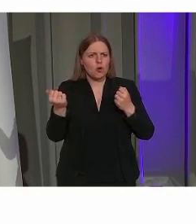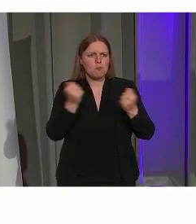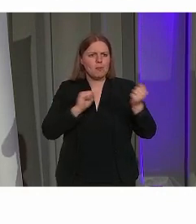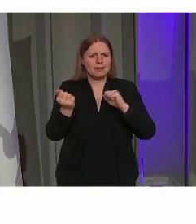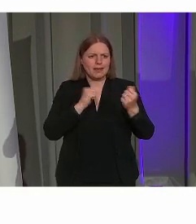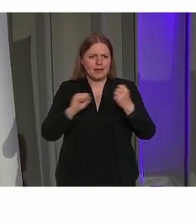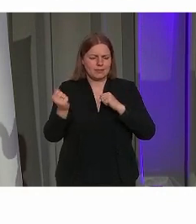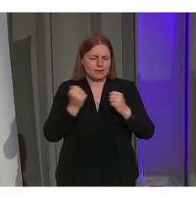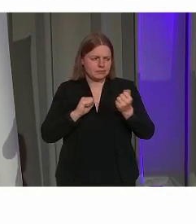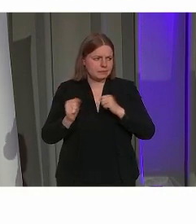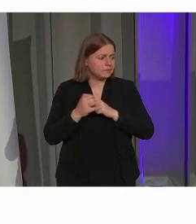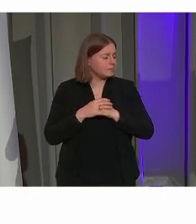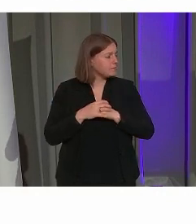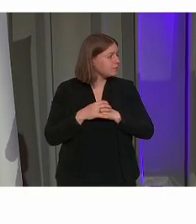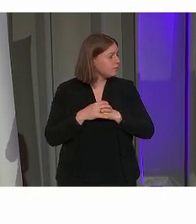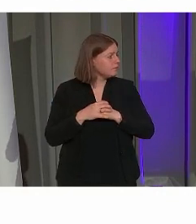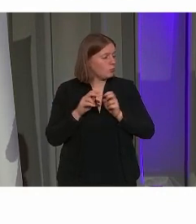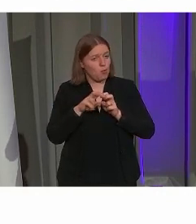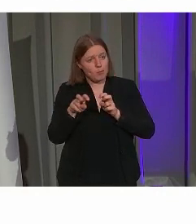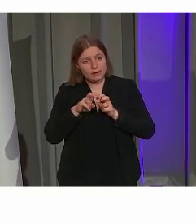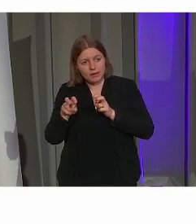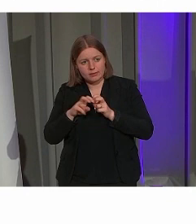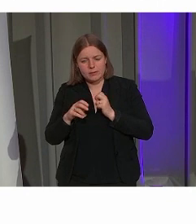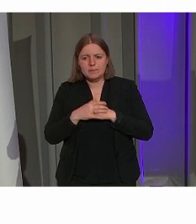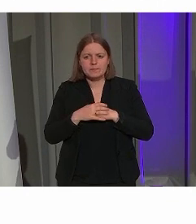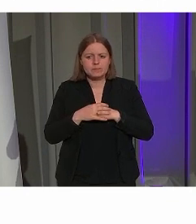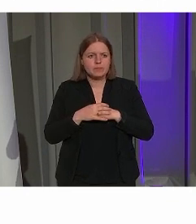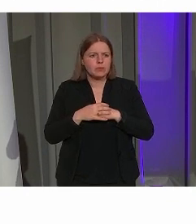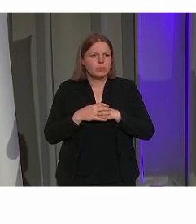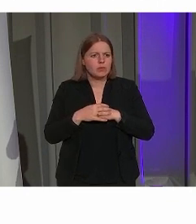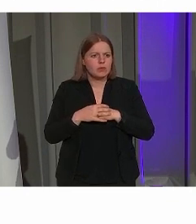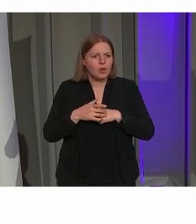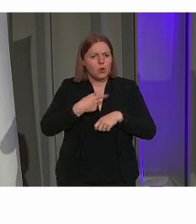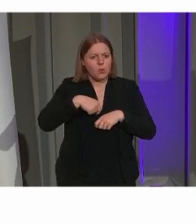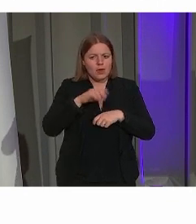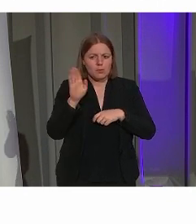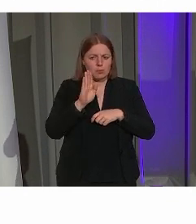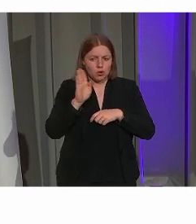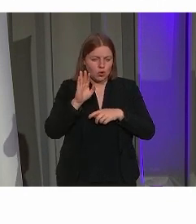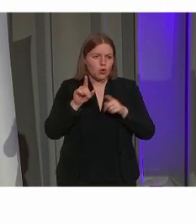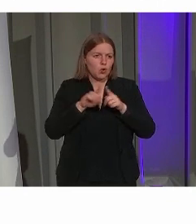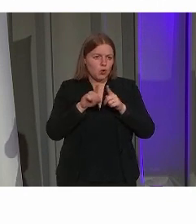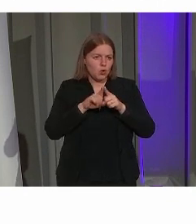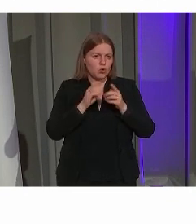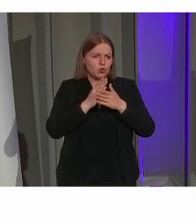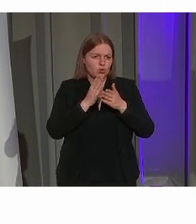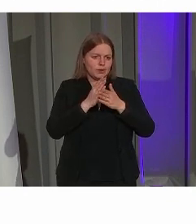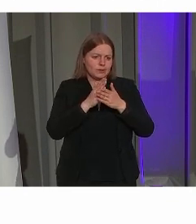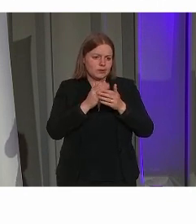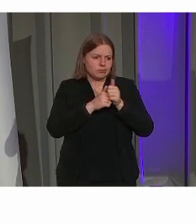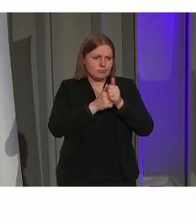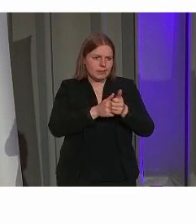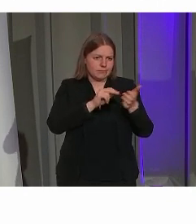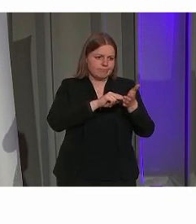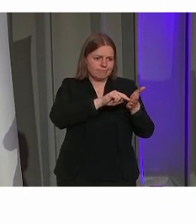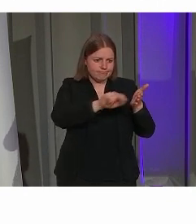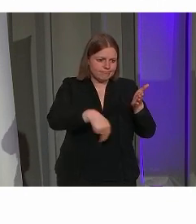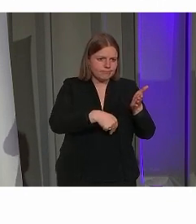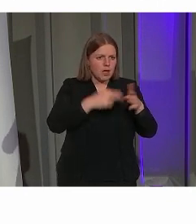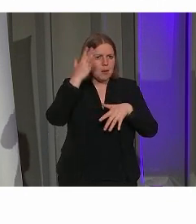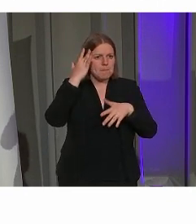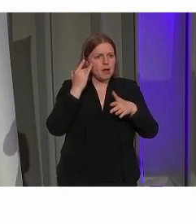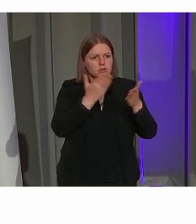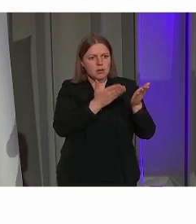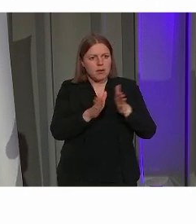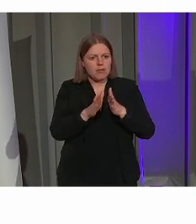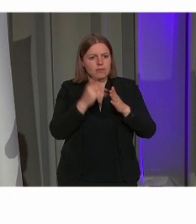feeling when you're at the site. Then I want to talk about mobility. We are one of the communities